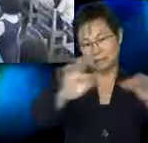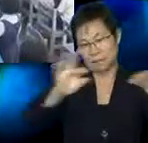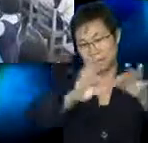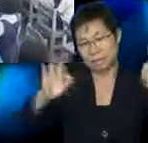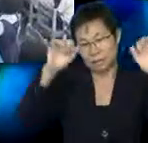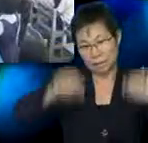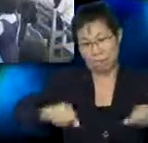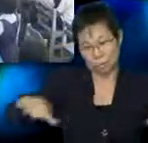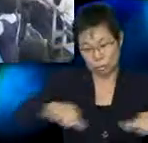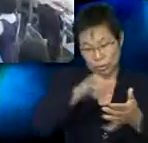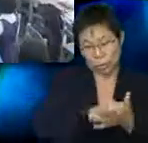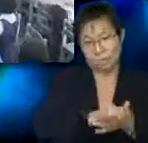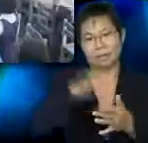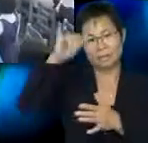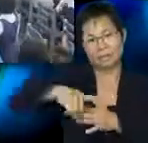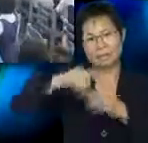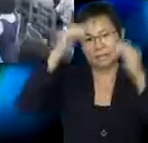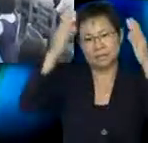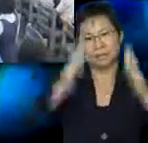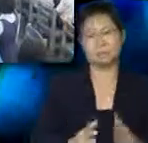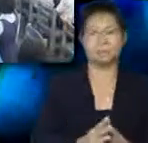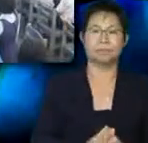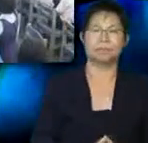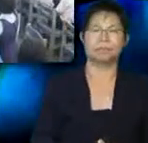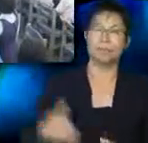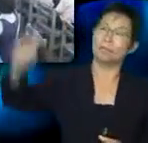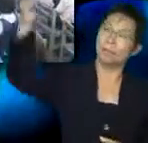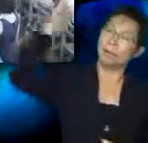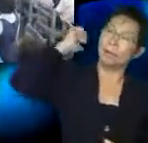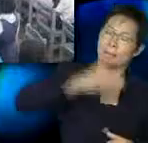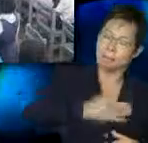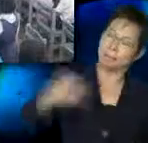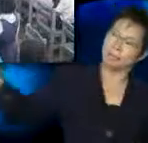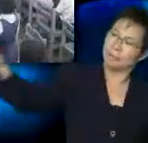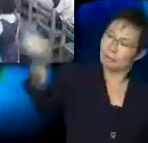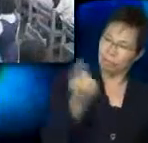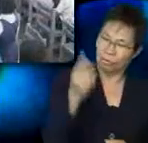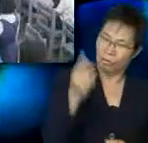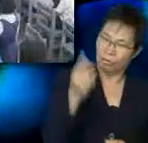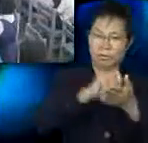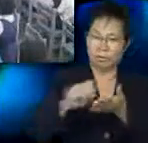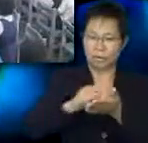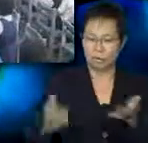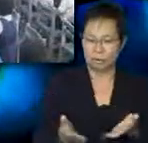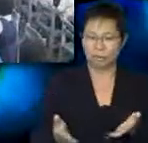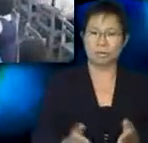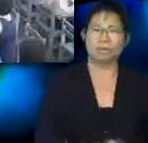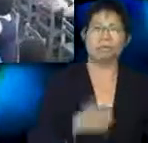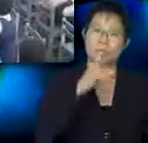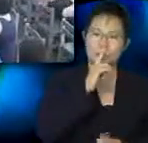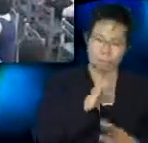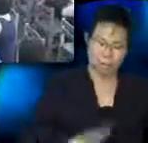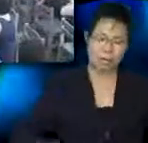you do that? Yes. Okay. Those at the back, please come forward and right here. Come.